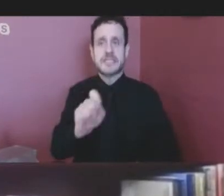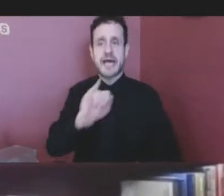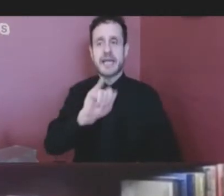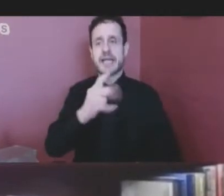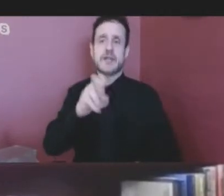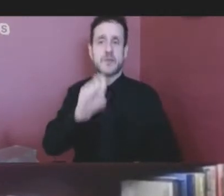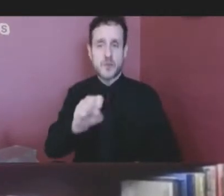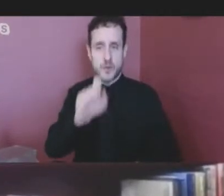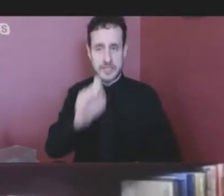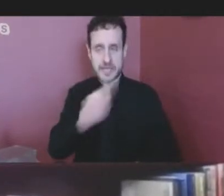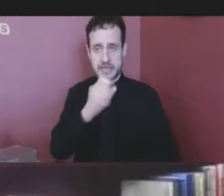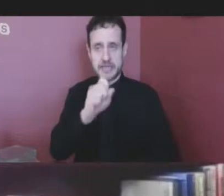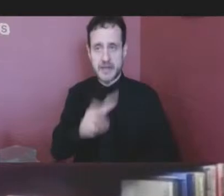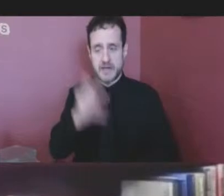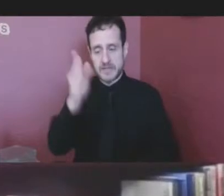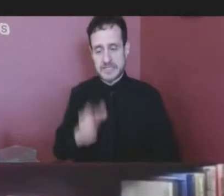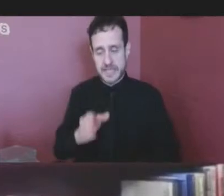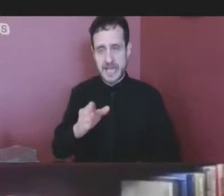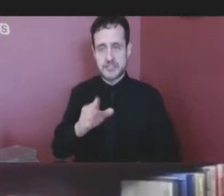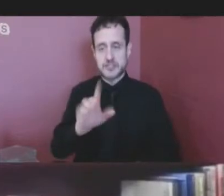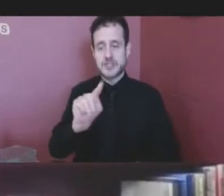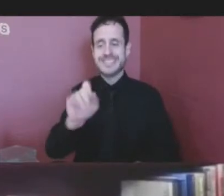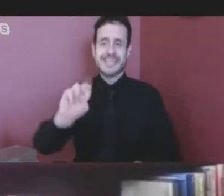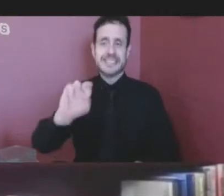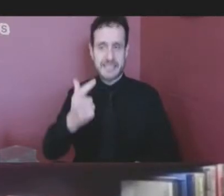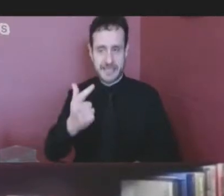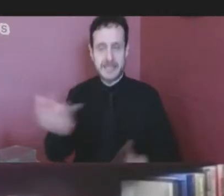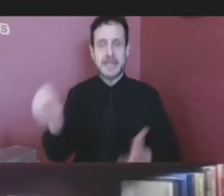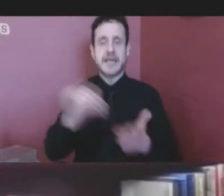dph.illinois.gov/testing. Again,